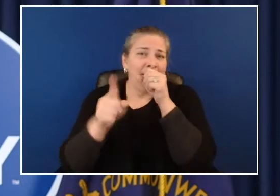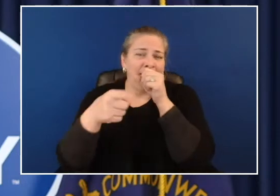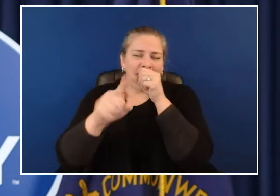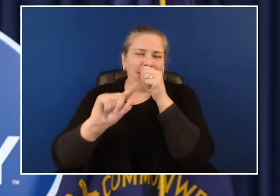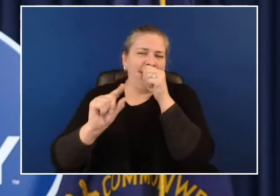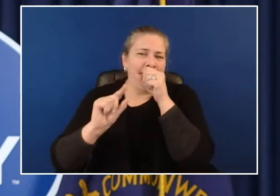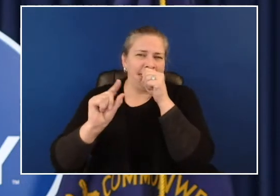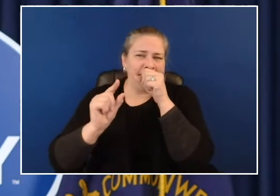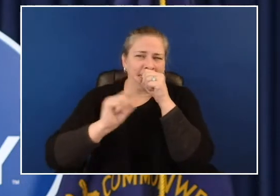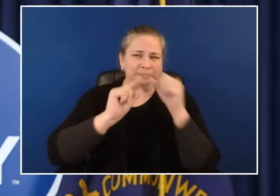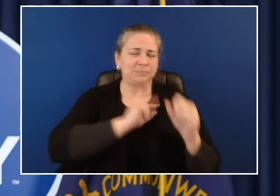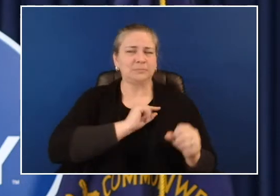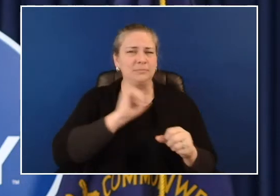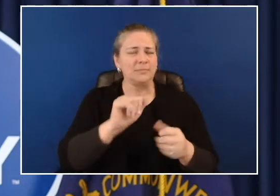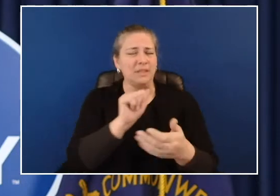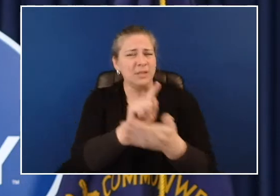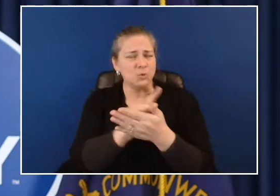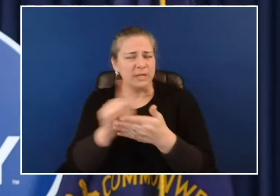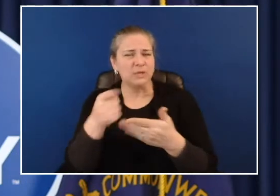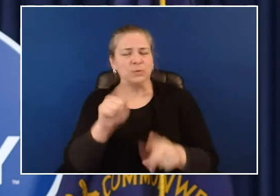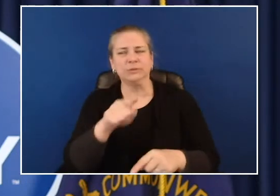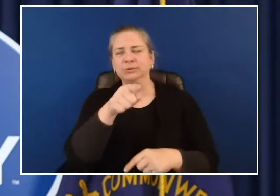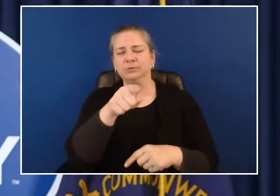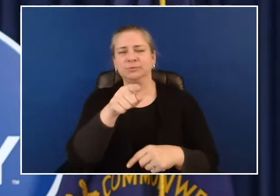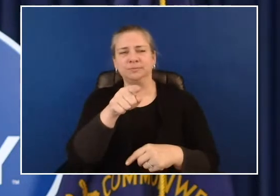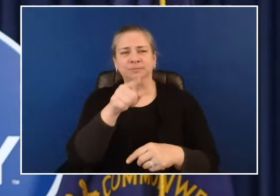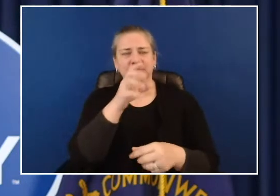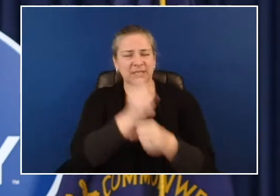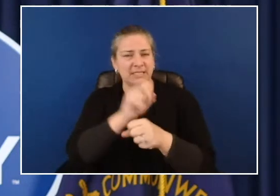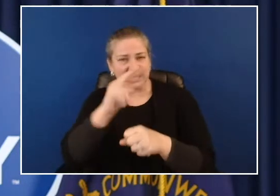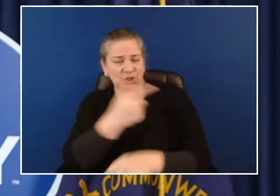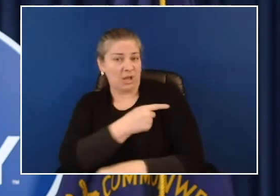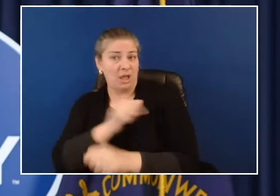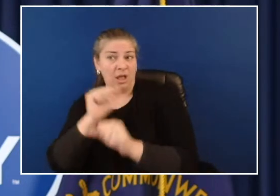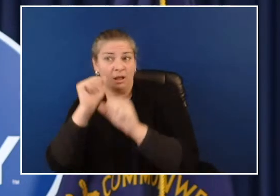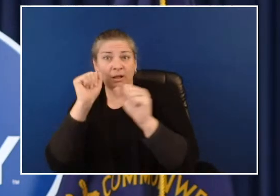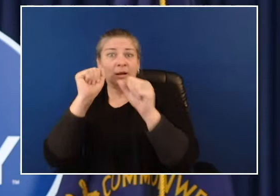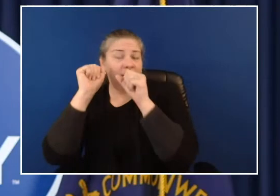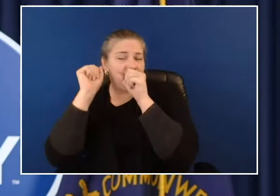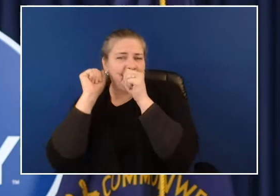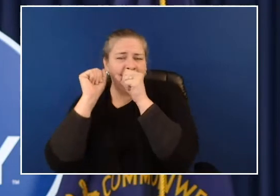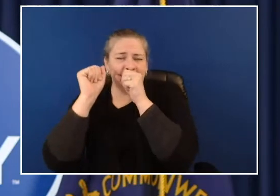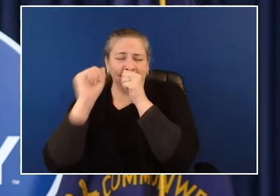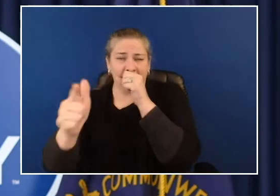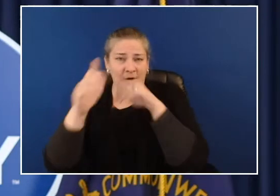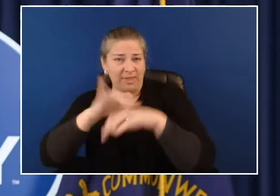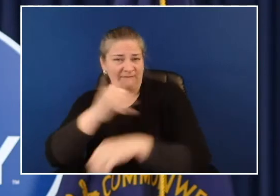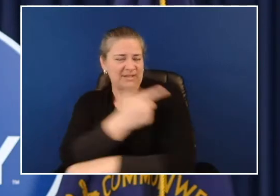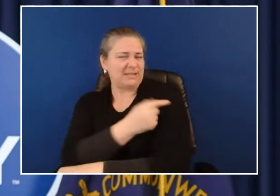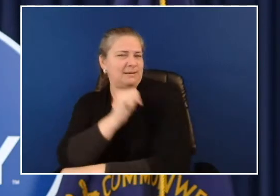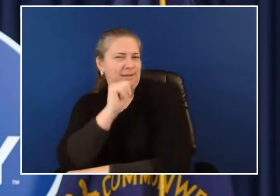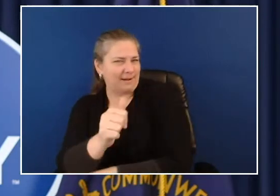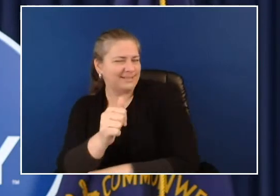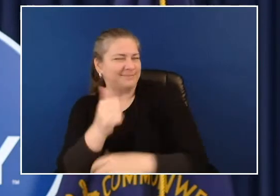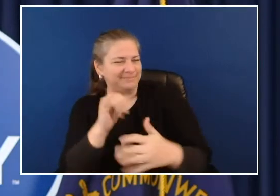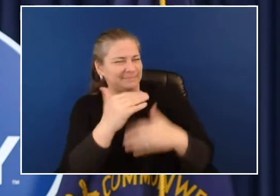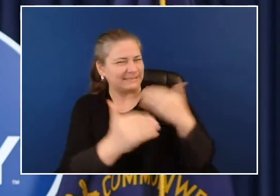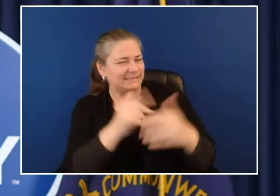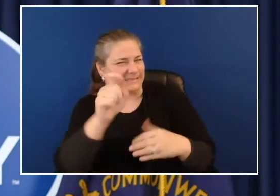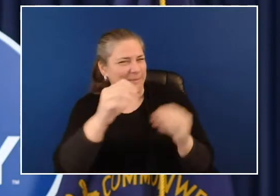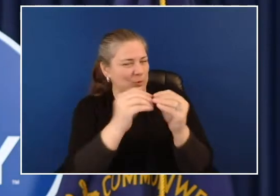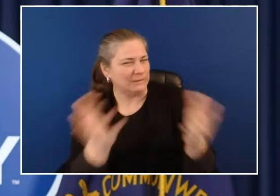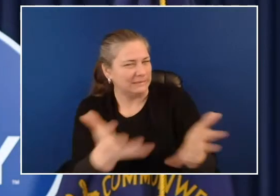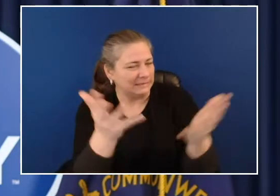within those weeks after you get your second shot. So not everybody is on that same pace. We've had some